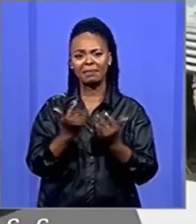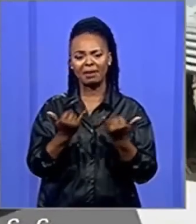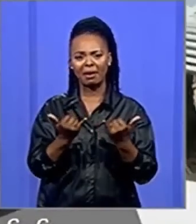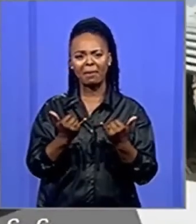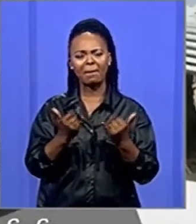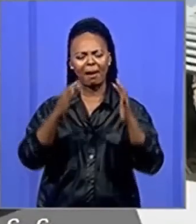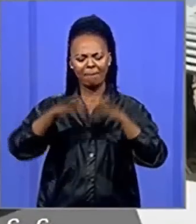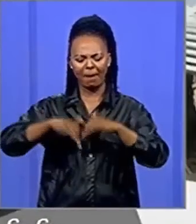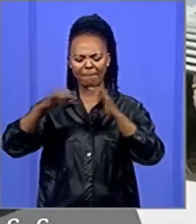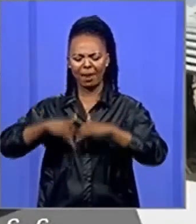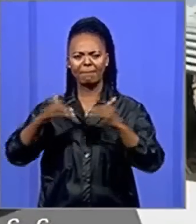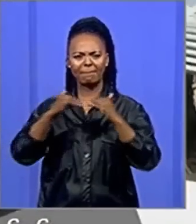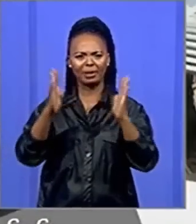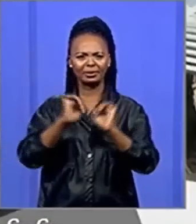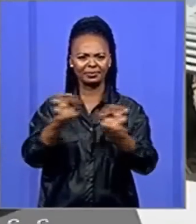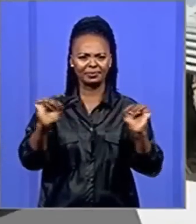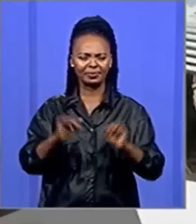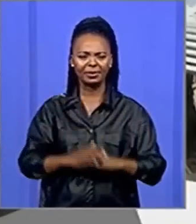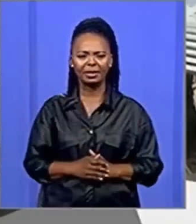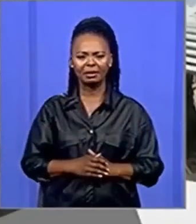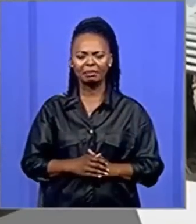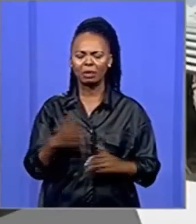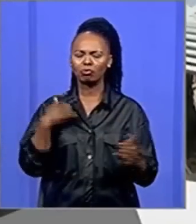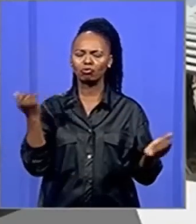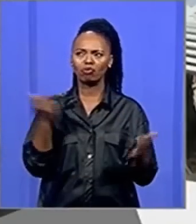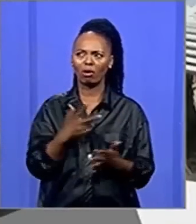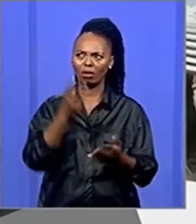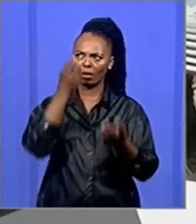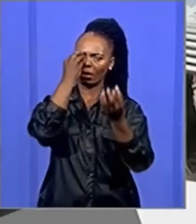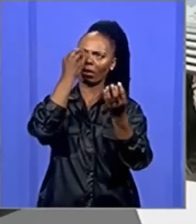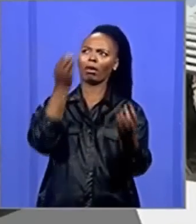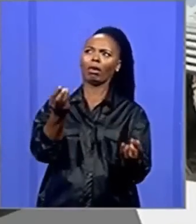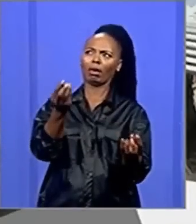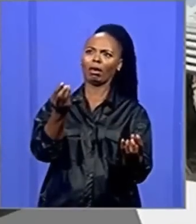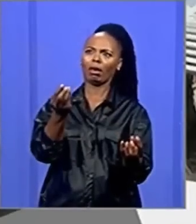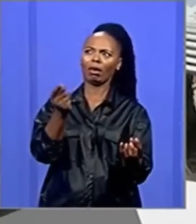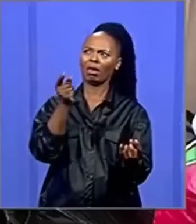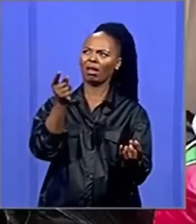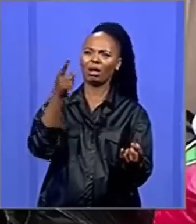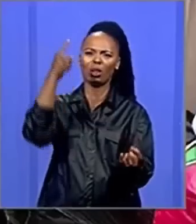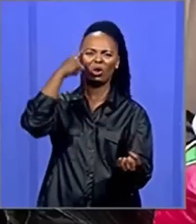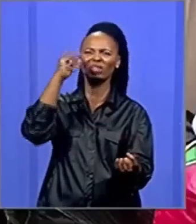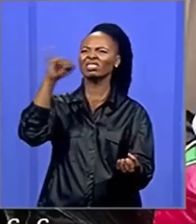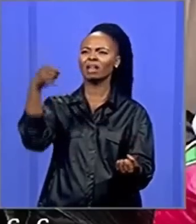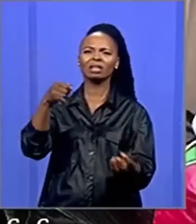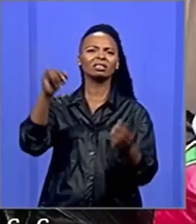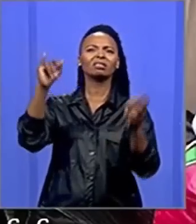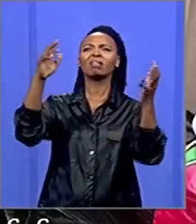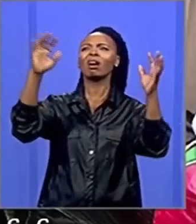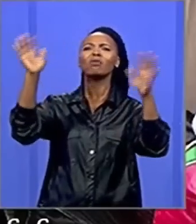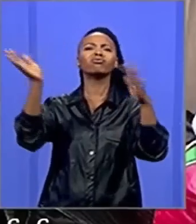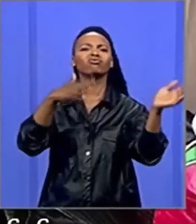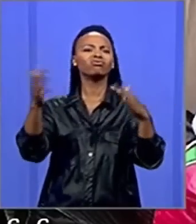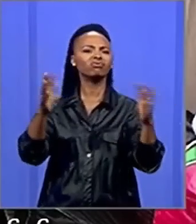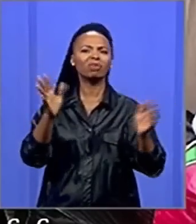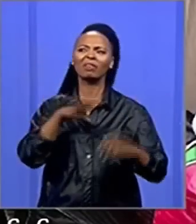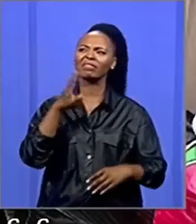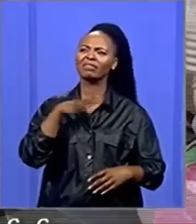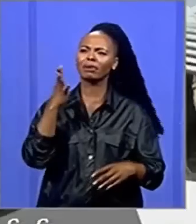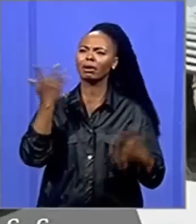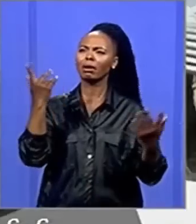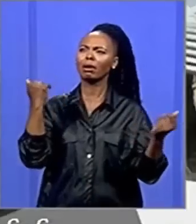tshwile haholo ebane e etsahetse ka tsela e ne ke sa nahana. Ke nahana hore ke ntho e tlang ho feta fela. Empa